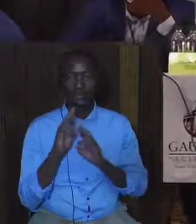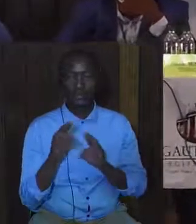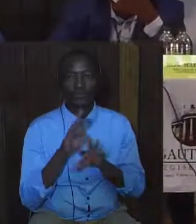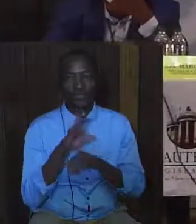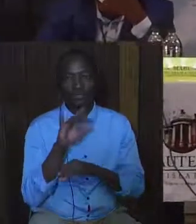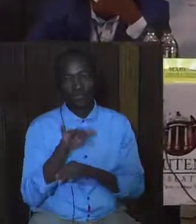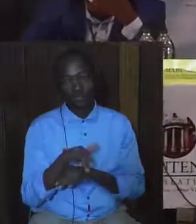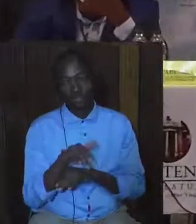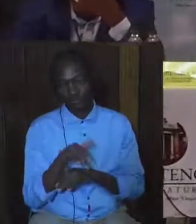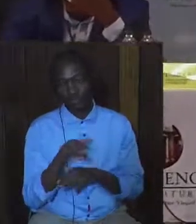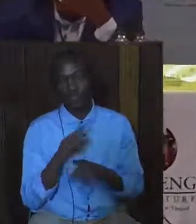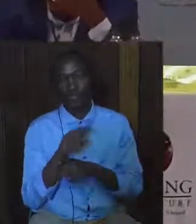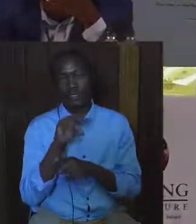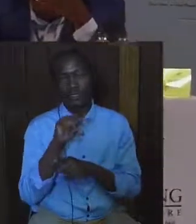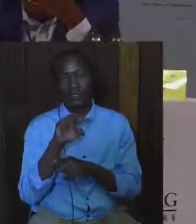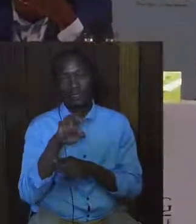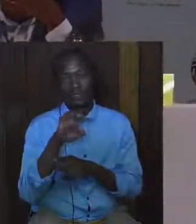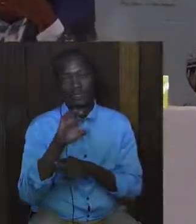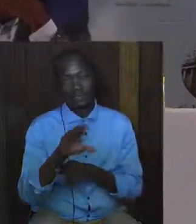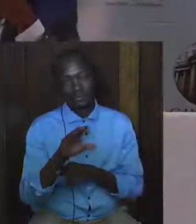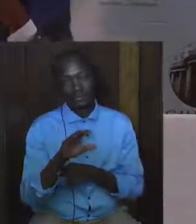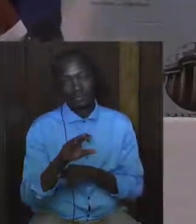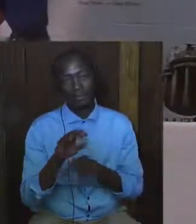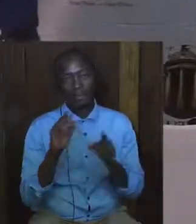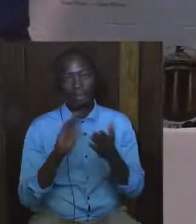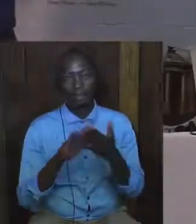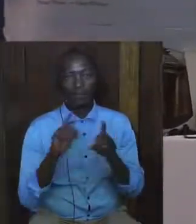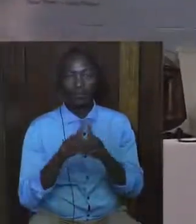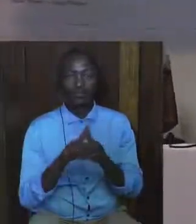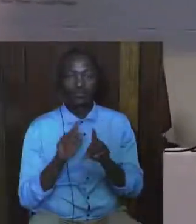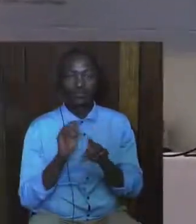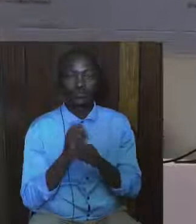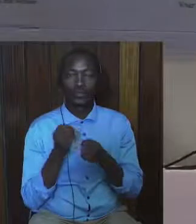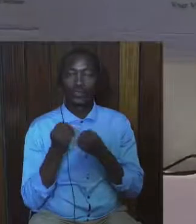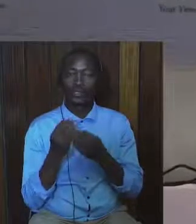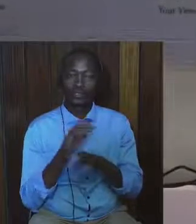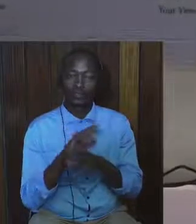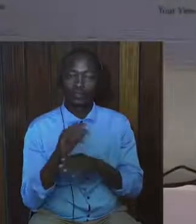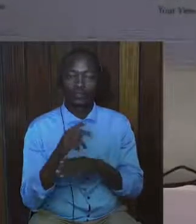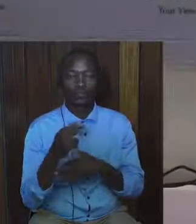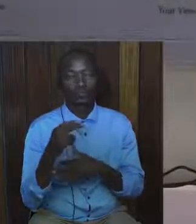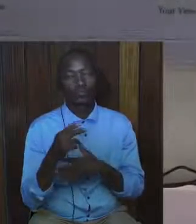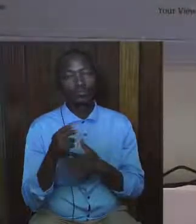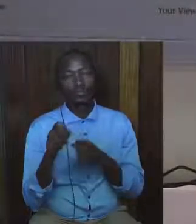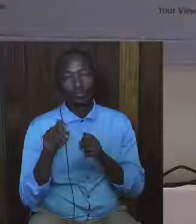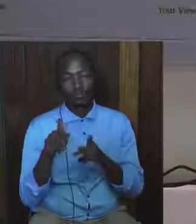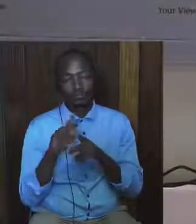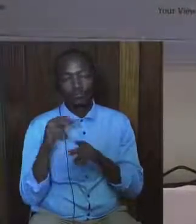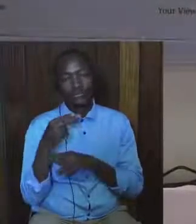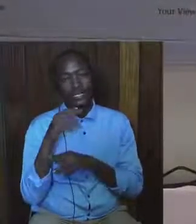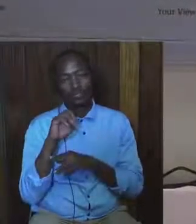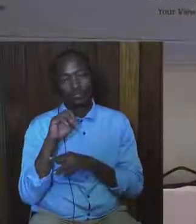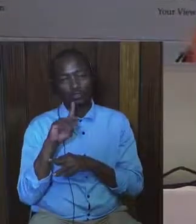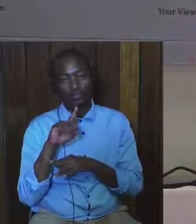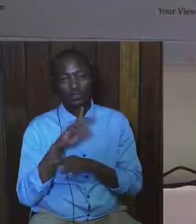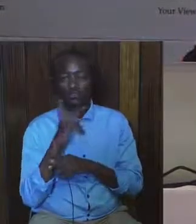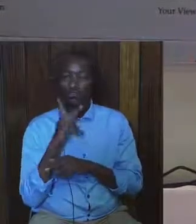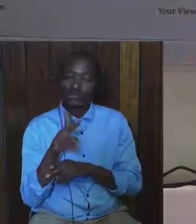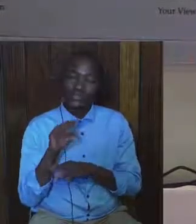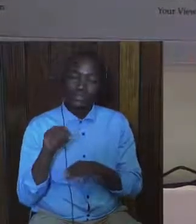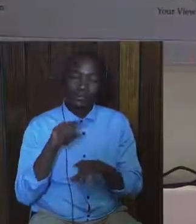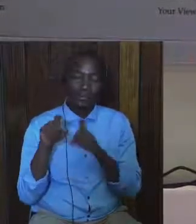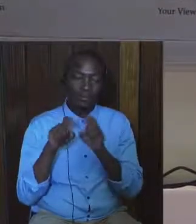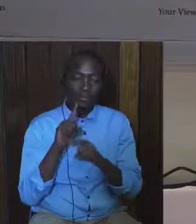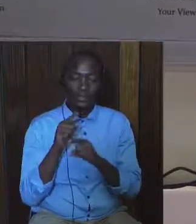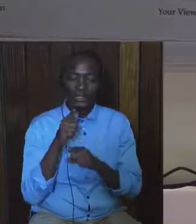just now with the MEC, and also give you the opportunity, HOD, to look at some of the questions and see how you